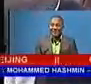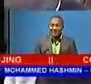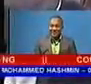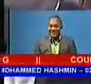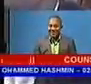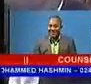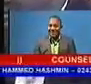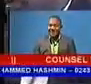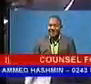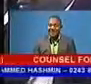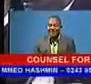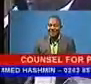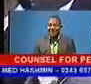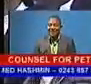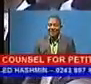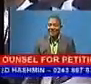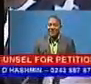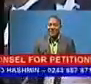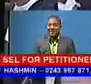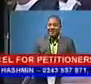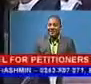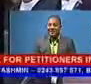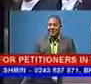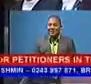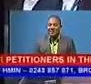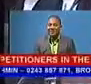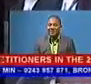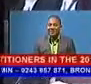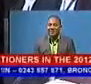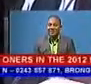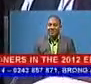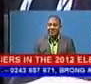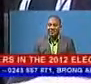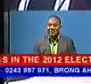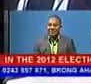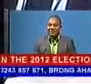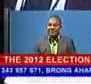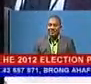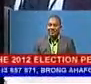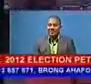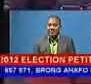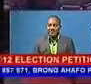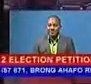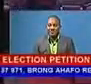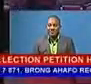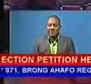All right. Okay. I'll apply the doctrine of memorability to the ruling.